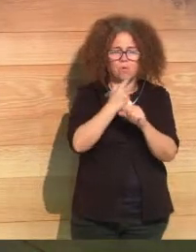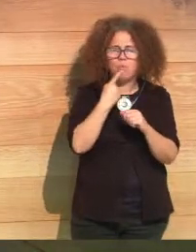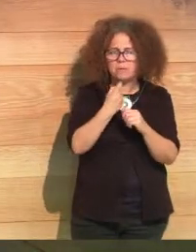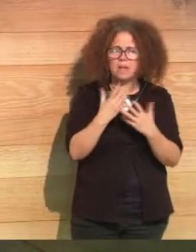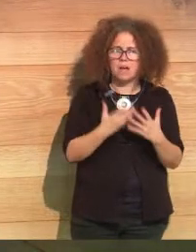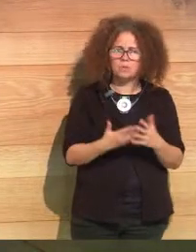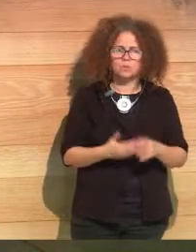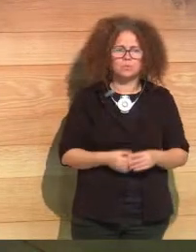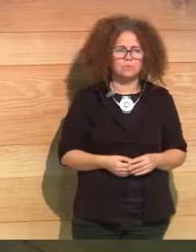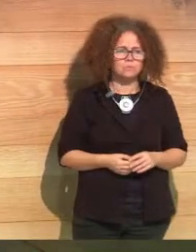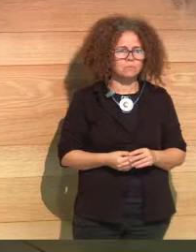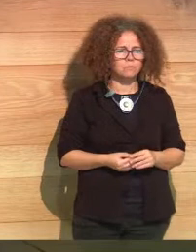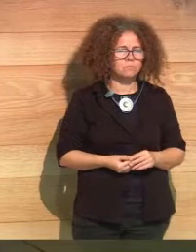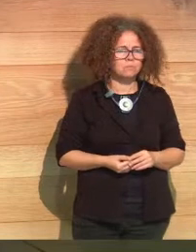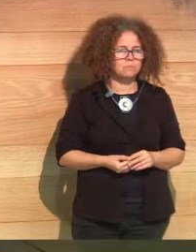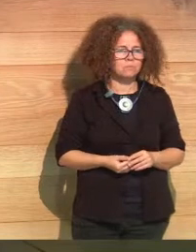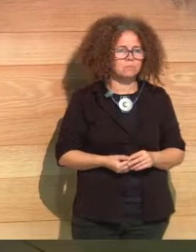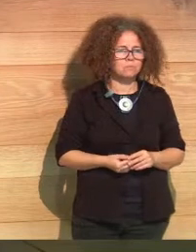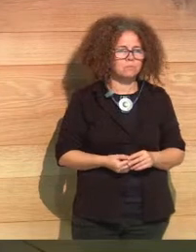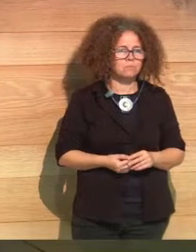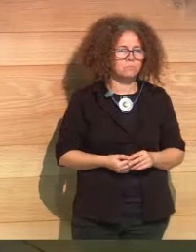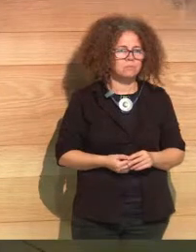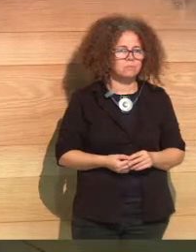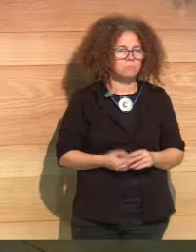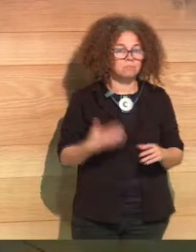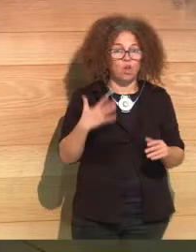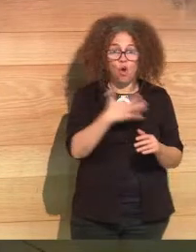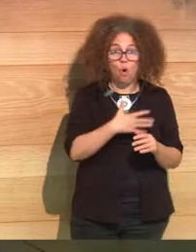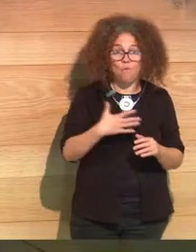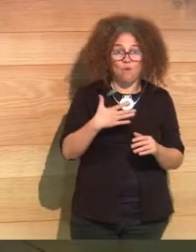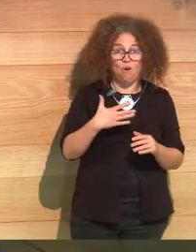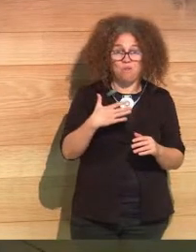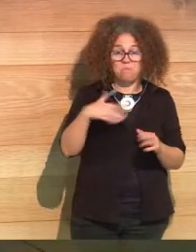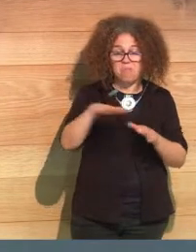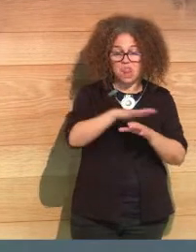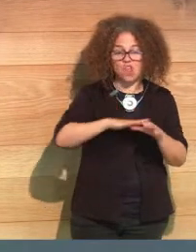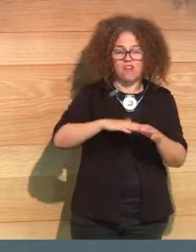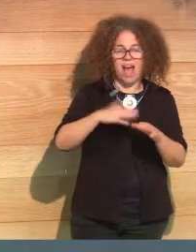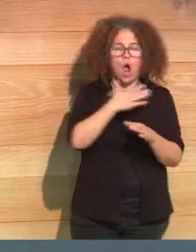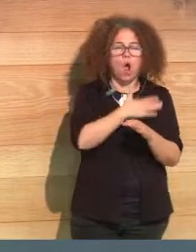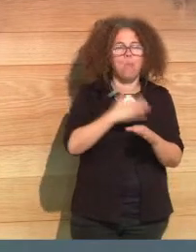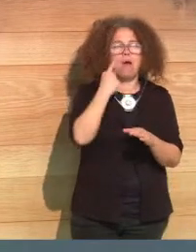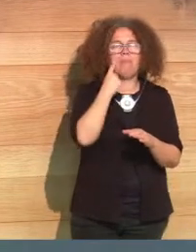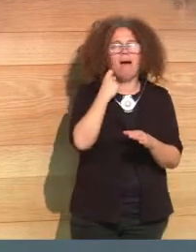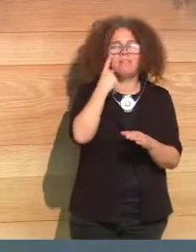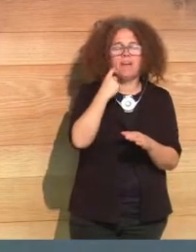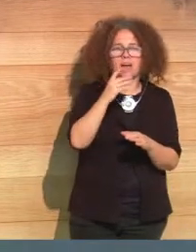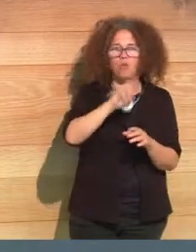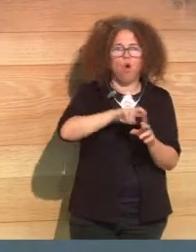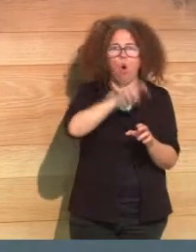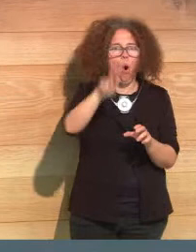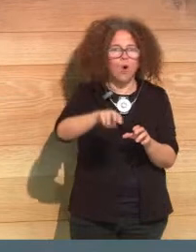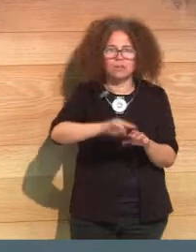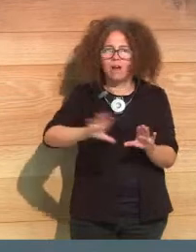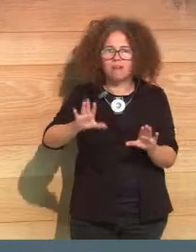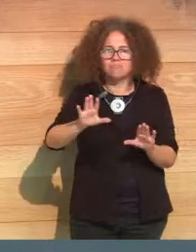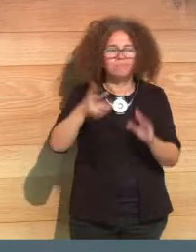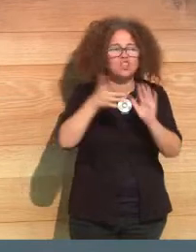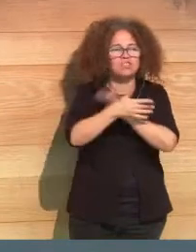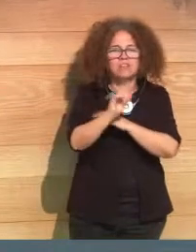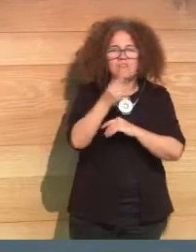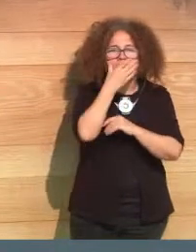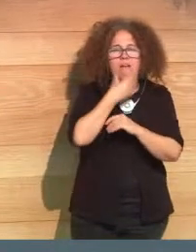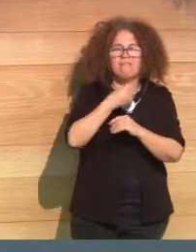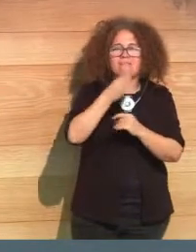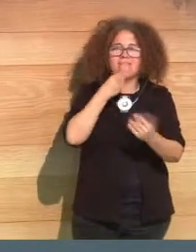went completely outside my comfort zone, so it's not about the beauty. It's not only about the beauty of light